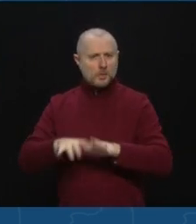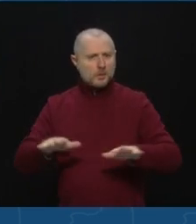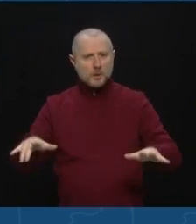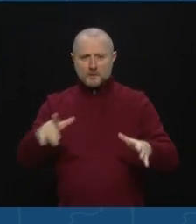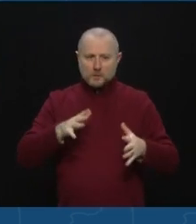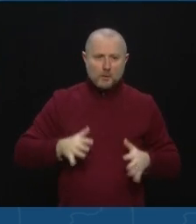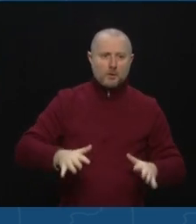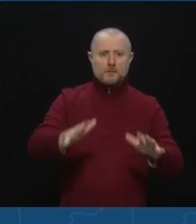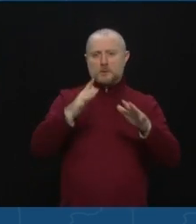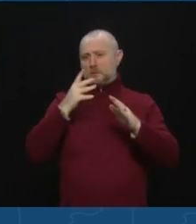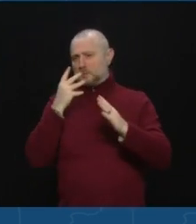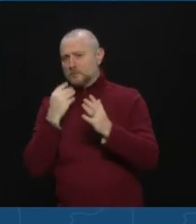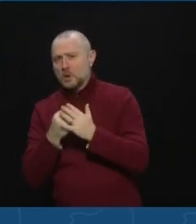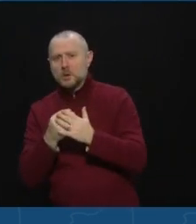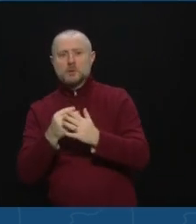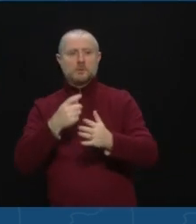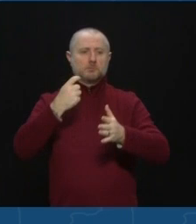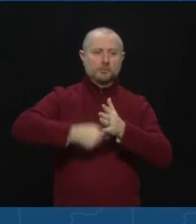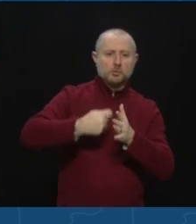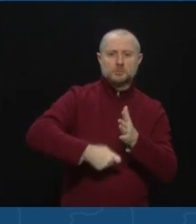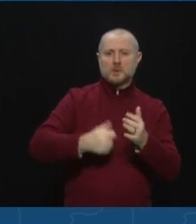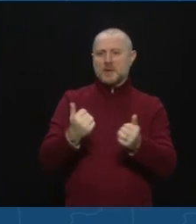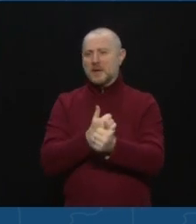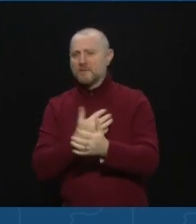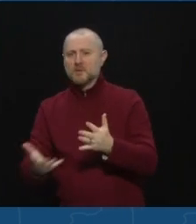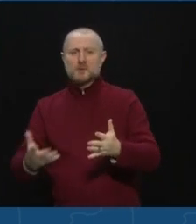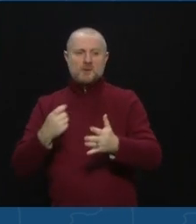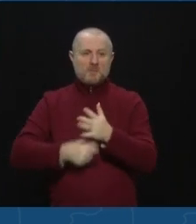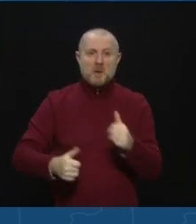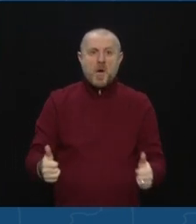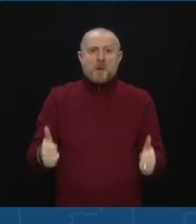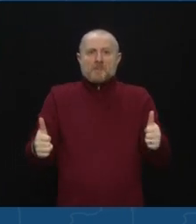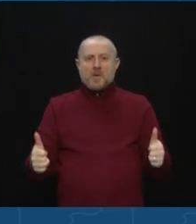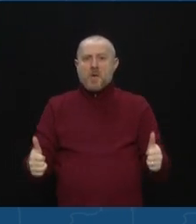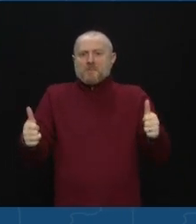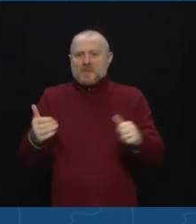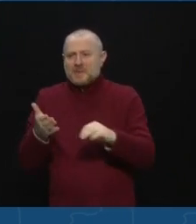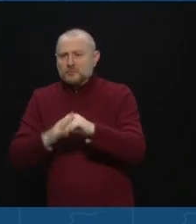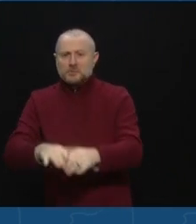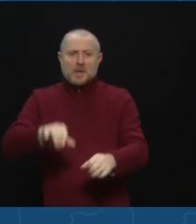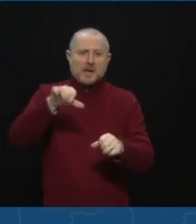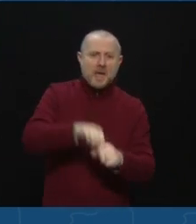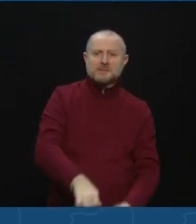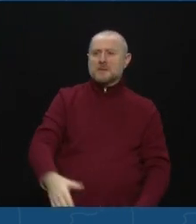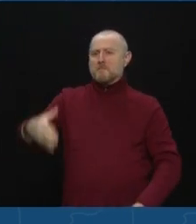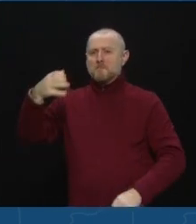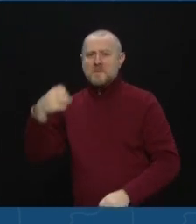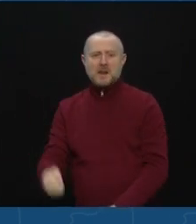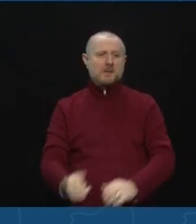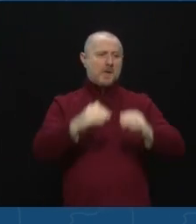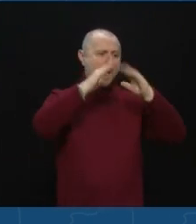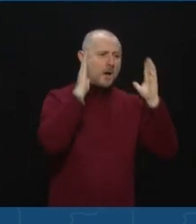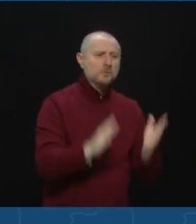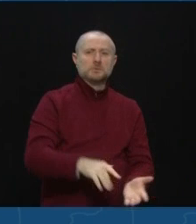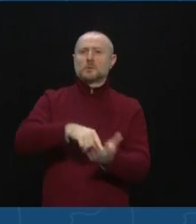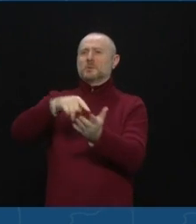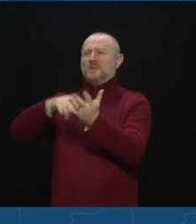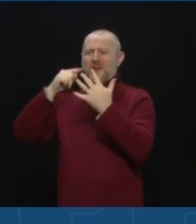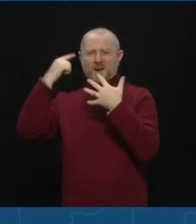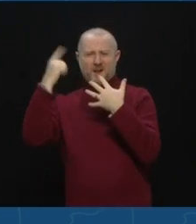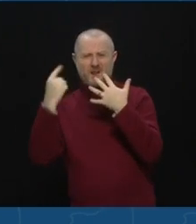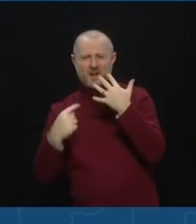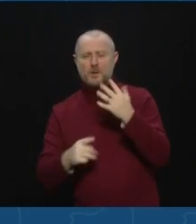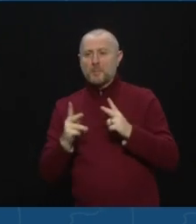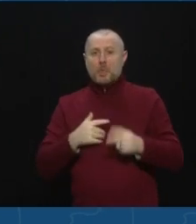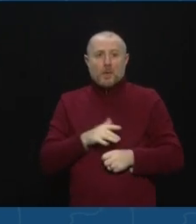from milk to gas to housing, worried about whether or not their paycheck will be enough to make ends meet, and stressed most